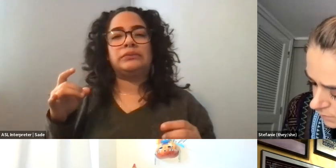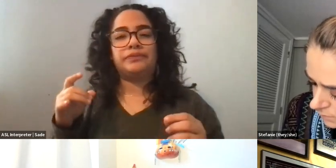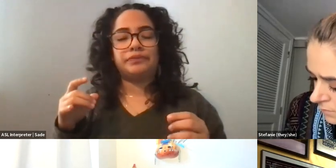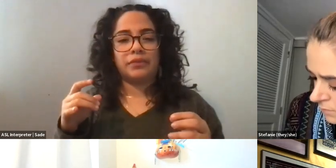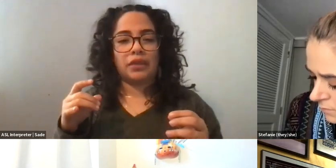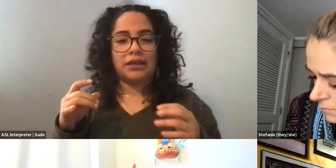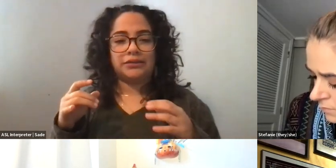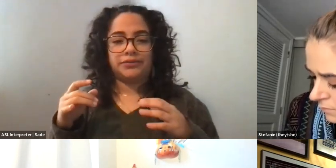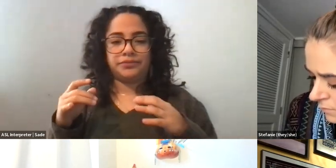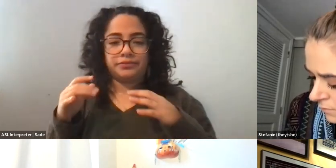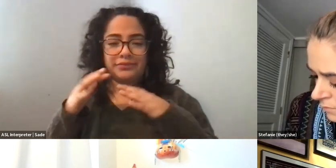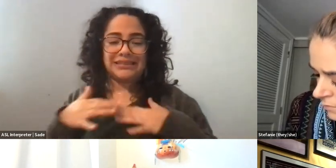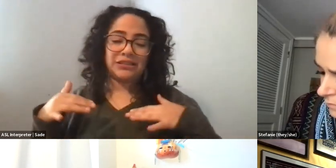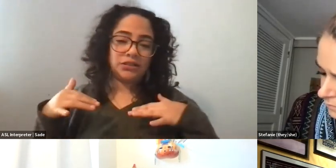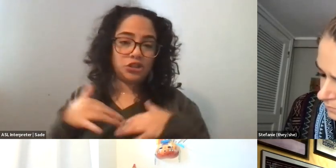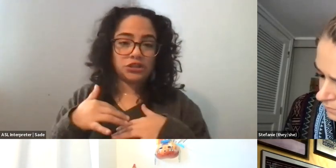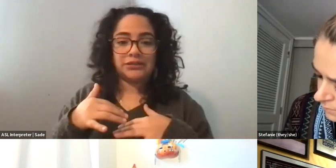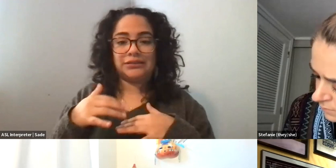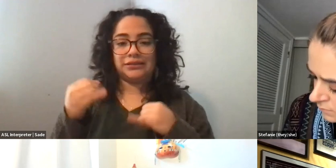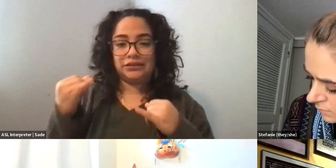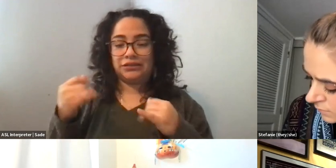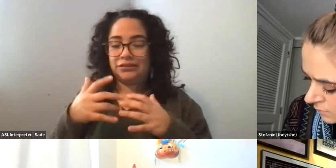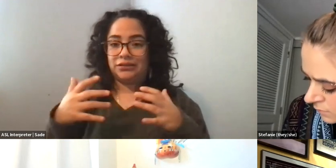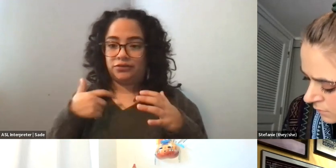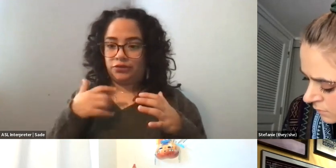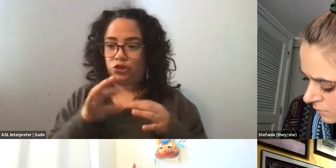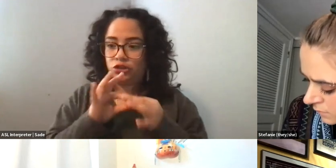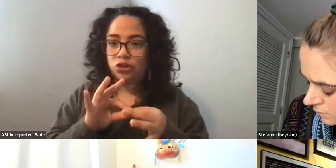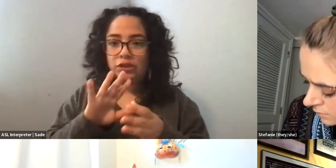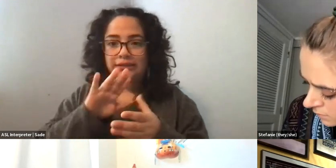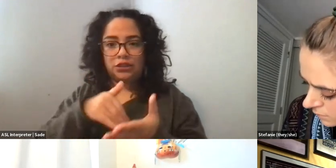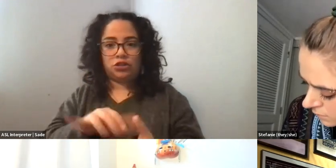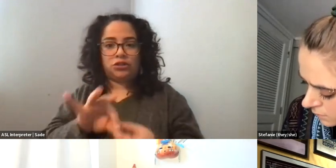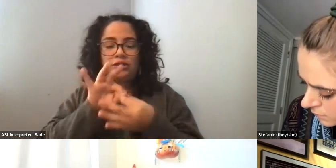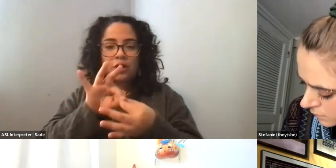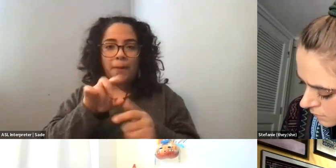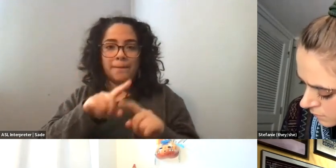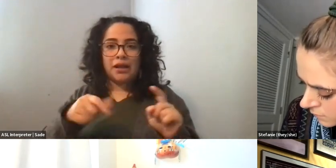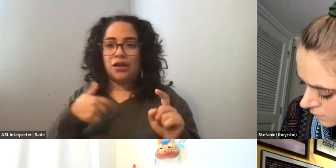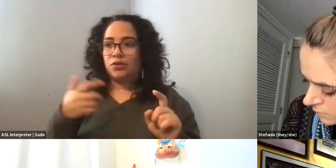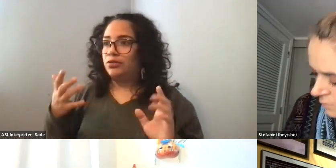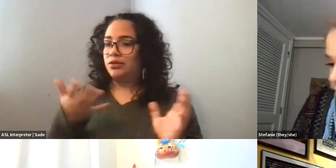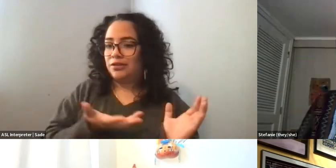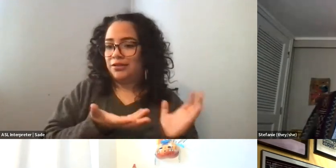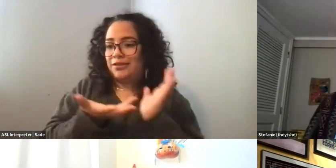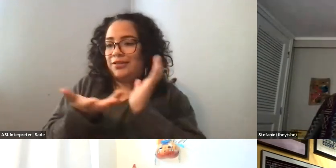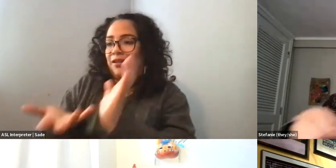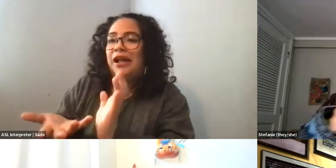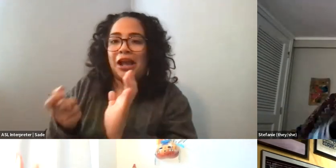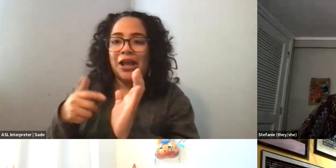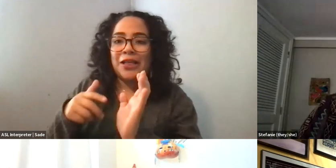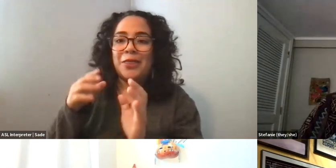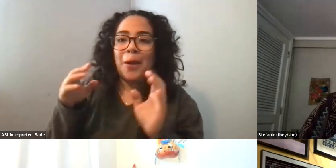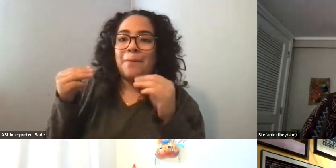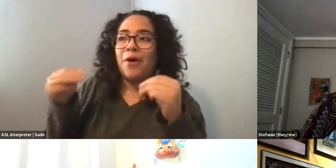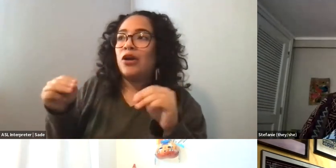a lot of respects of connection and centering connection, but it was brought into the market through capitalism and then